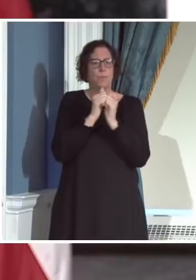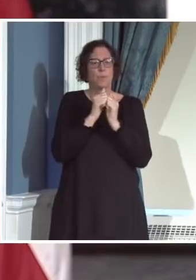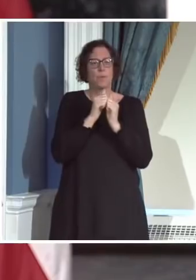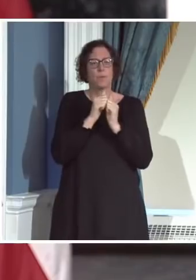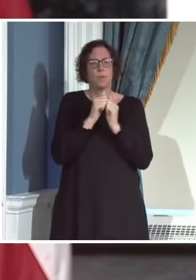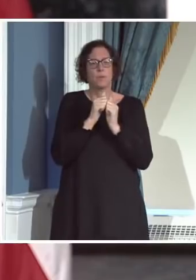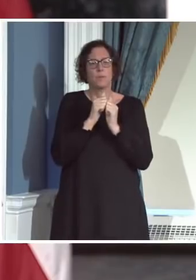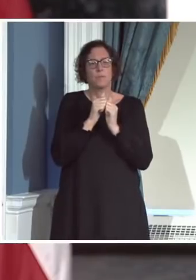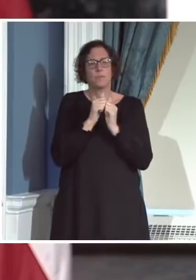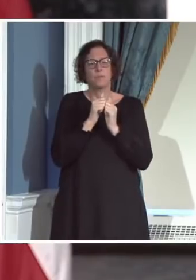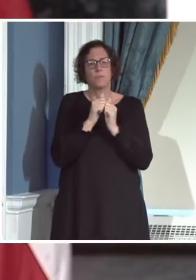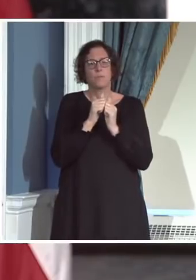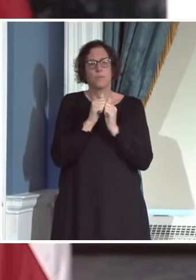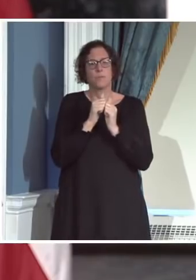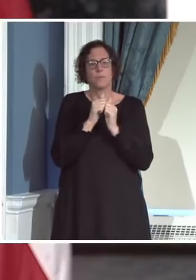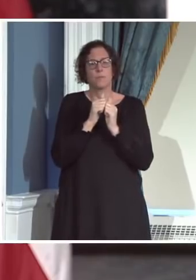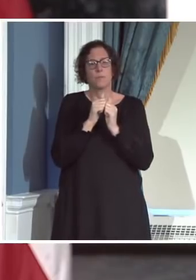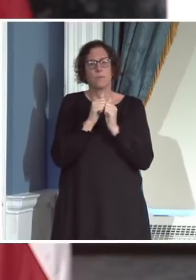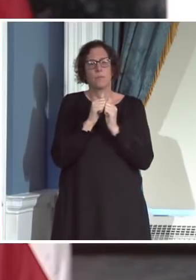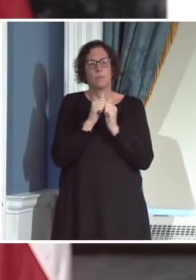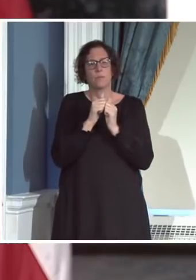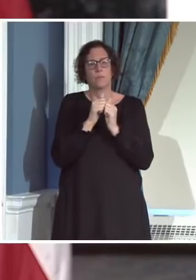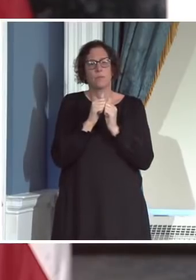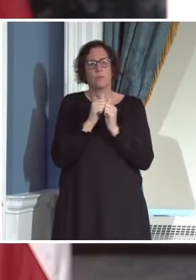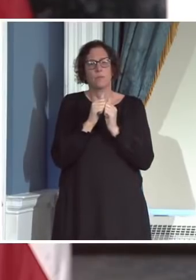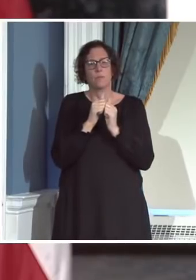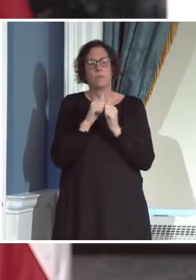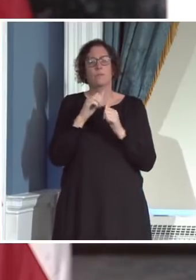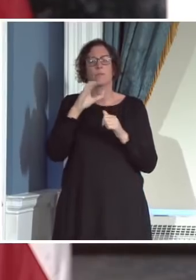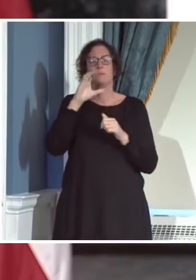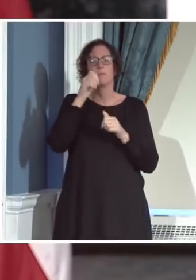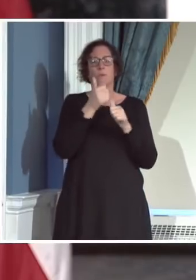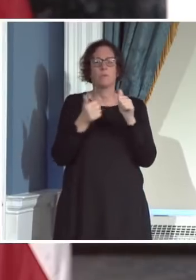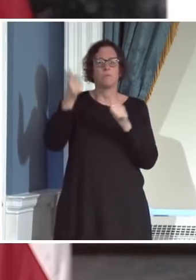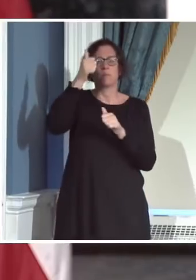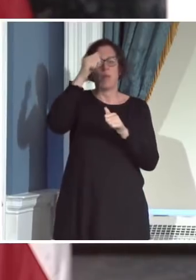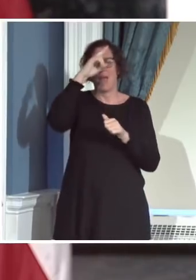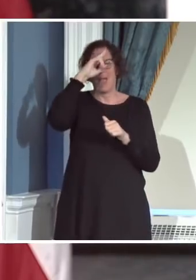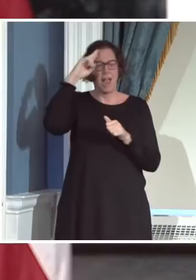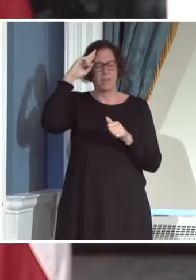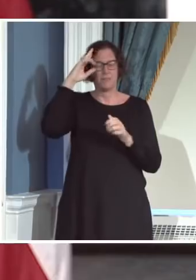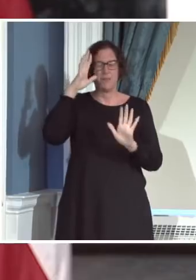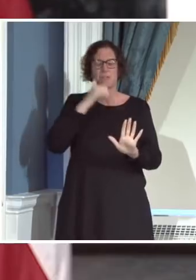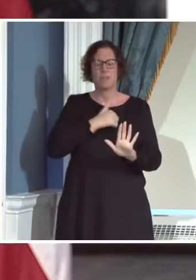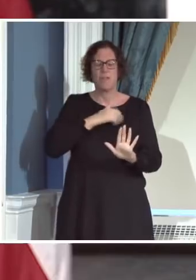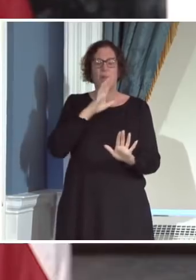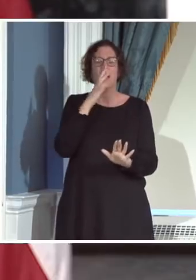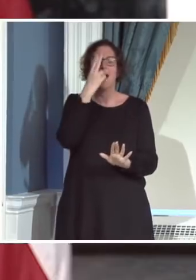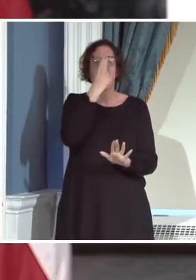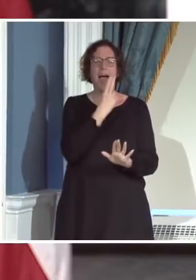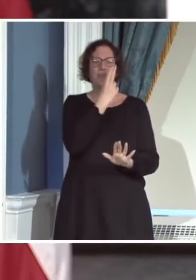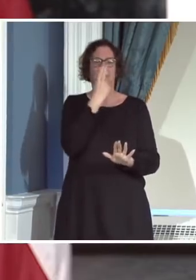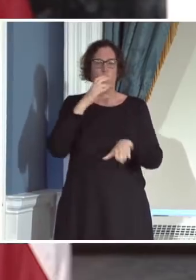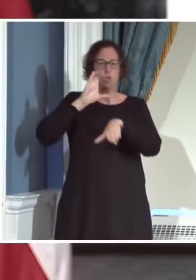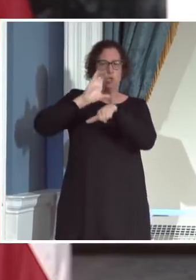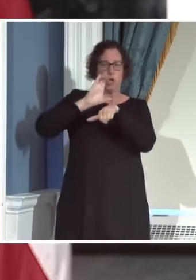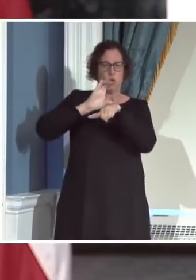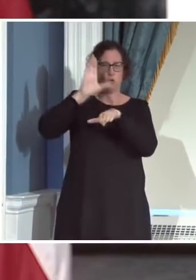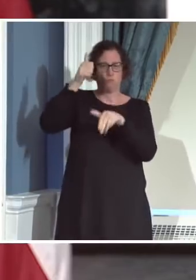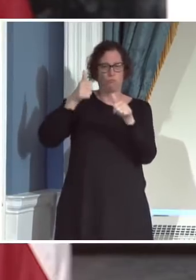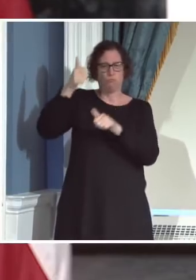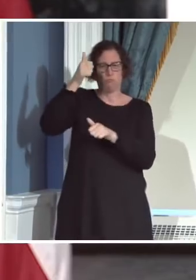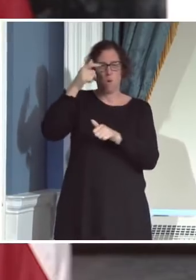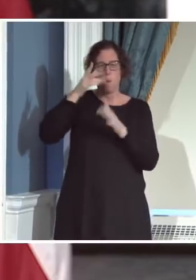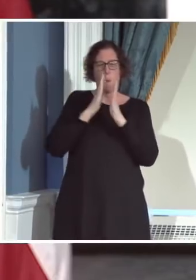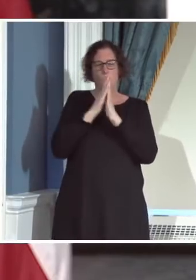many other denominations and faiths. We have a very consistent process of consulting